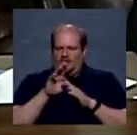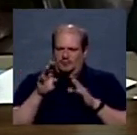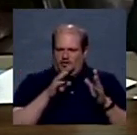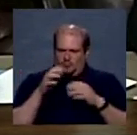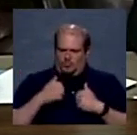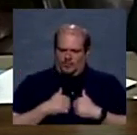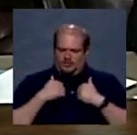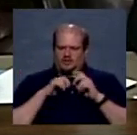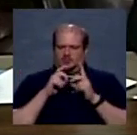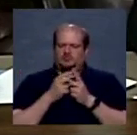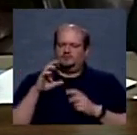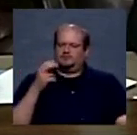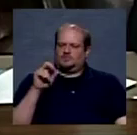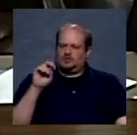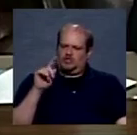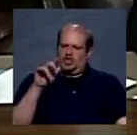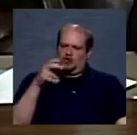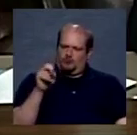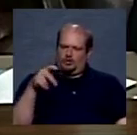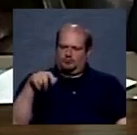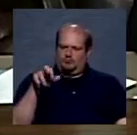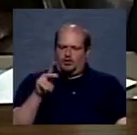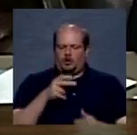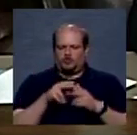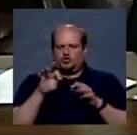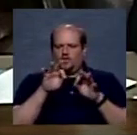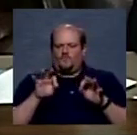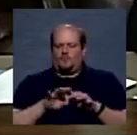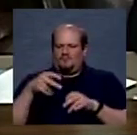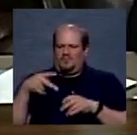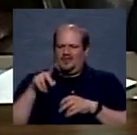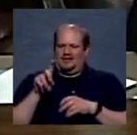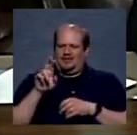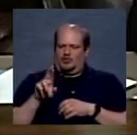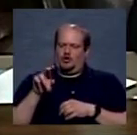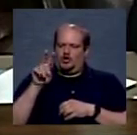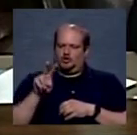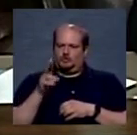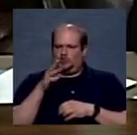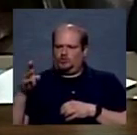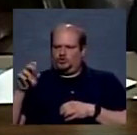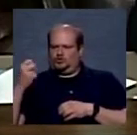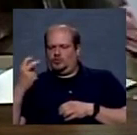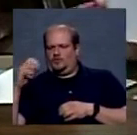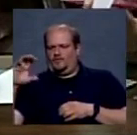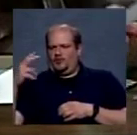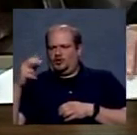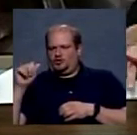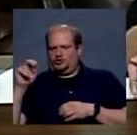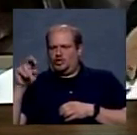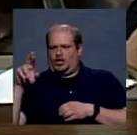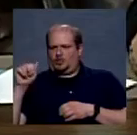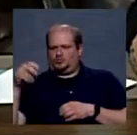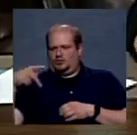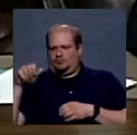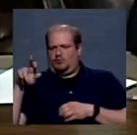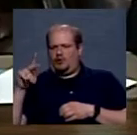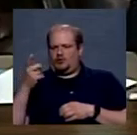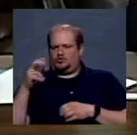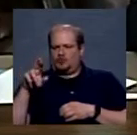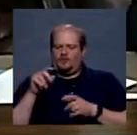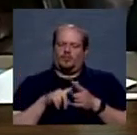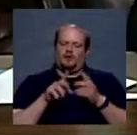residential district titled Shandridge Park Development, short form PDR, located at 2-12 Shandridge Park Drive. An ordinance to approve a